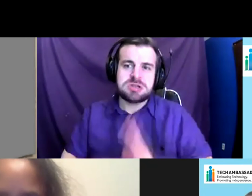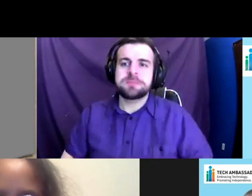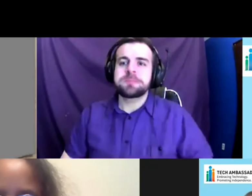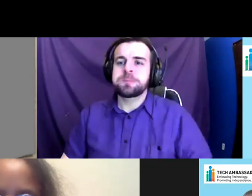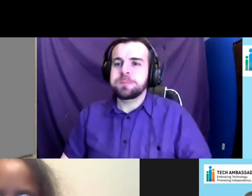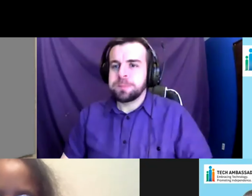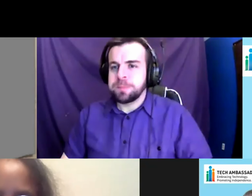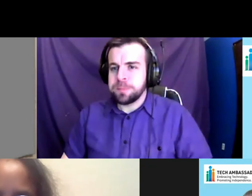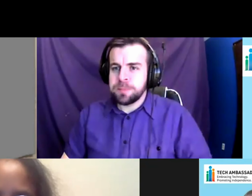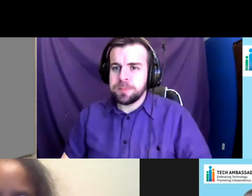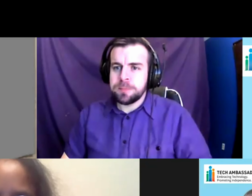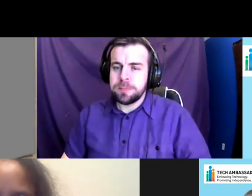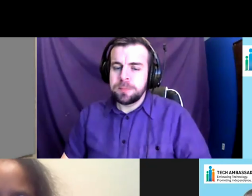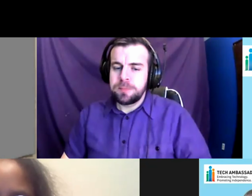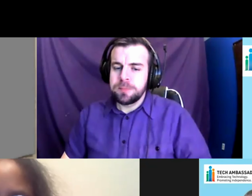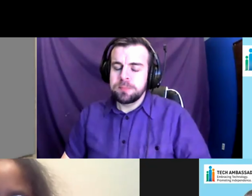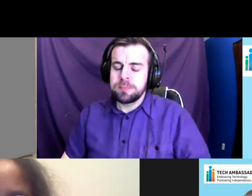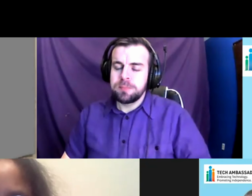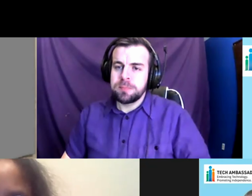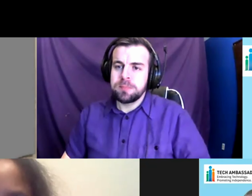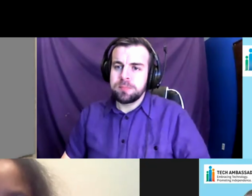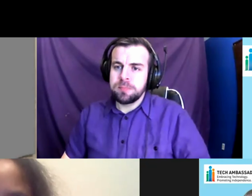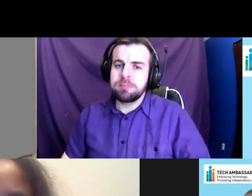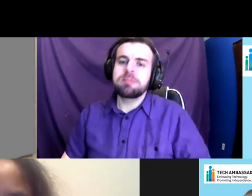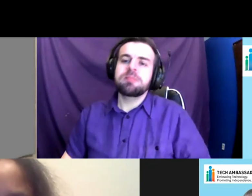to be, like, wired in.